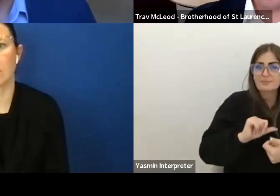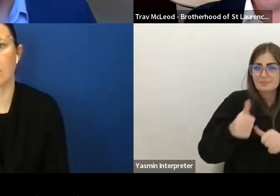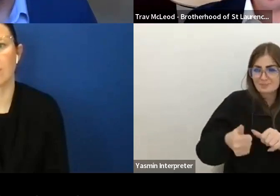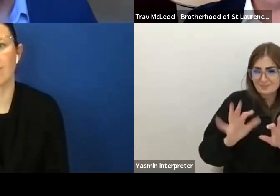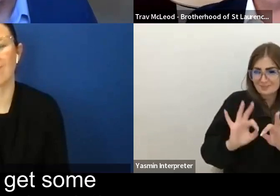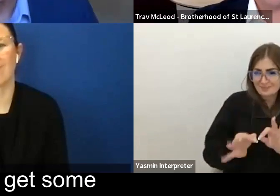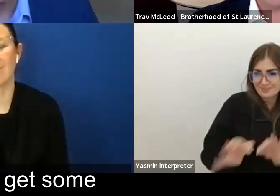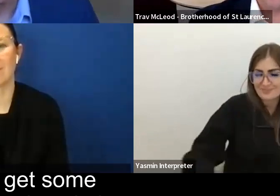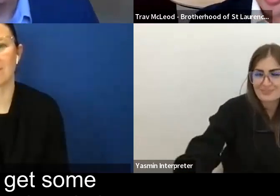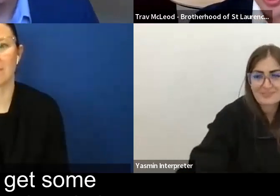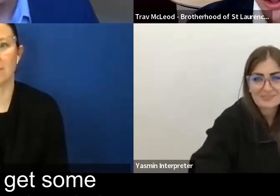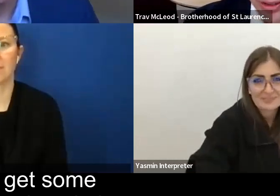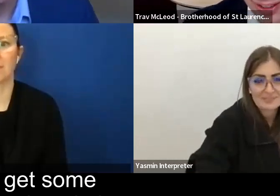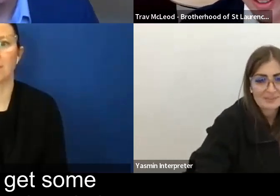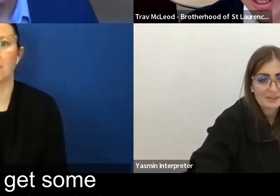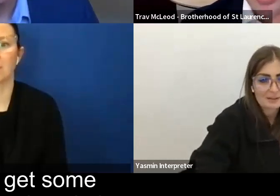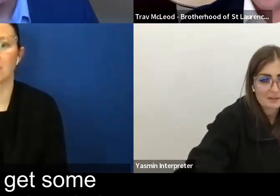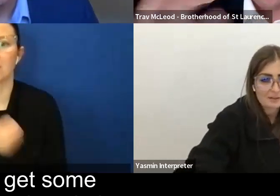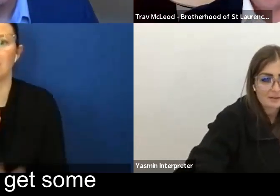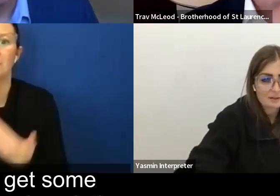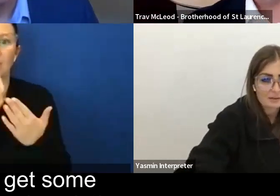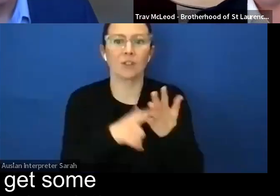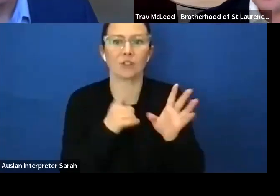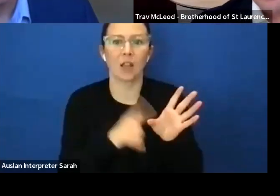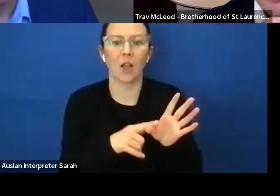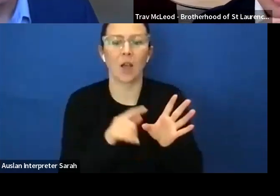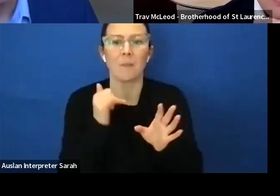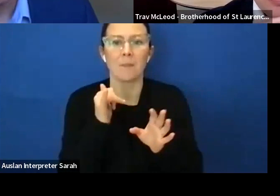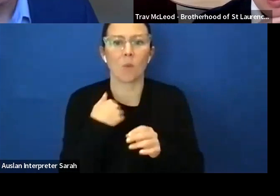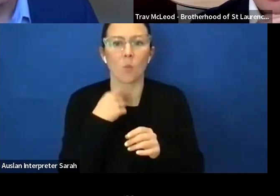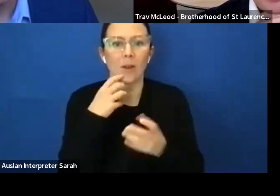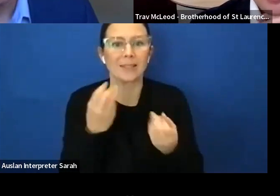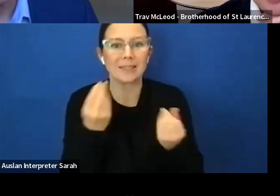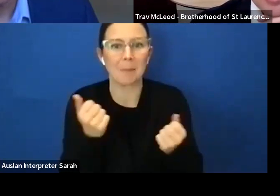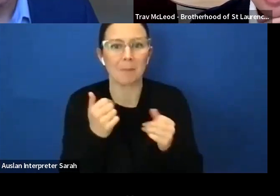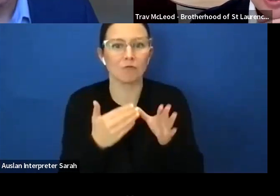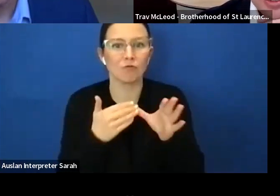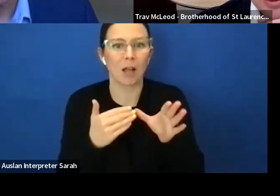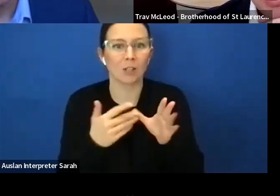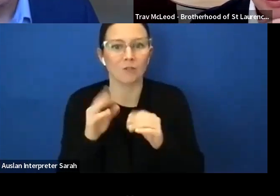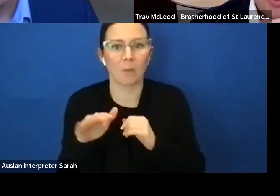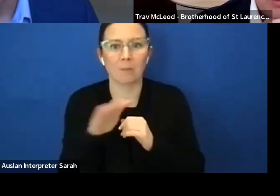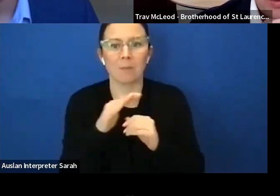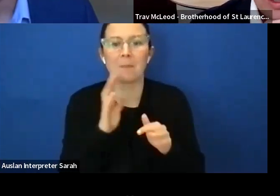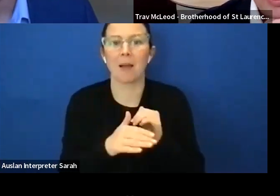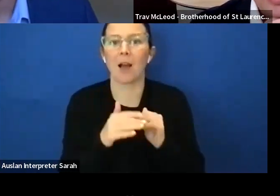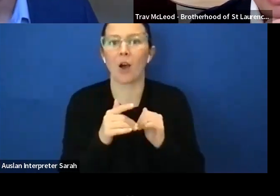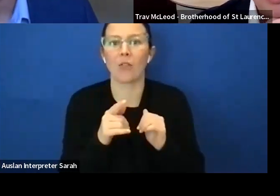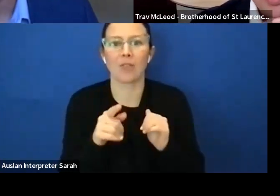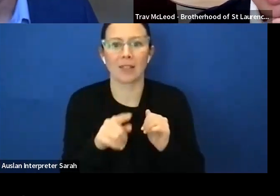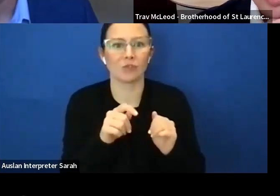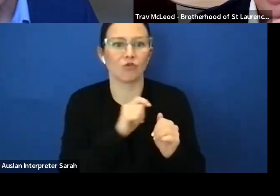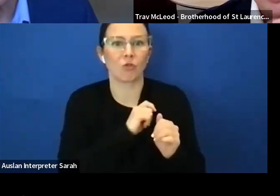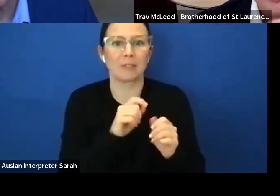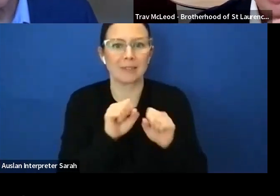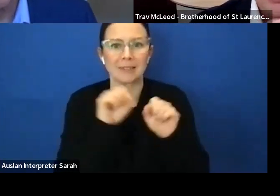Terrific. Thanks, Jay. We might get some reactions on that description of that trusted system, a pram walk away,